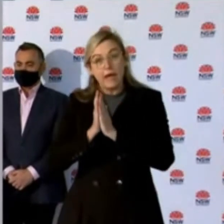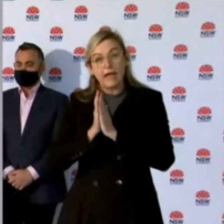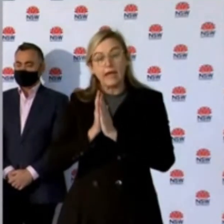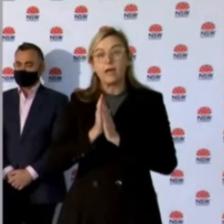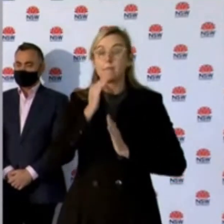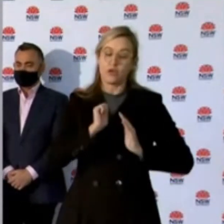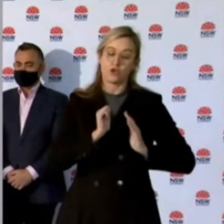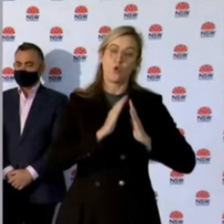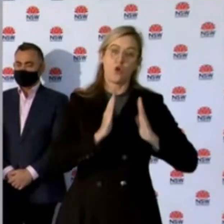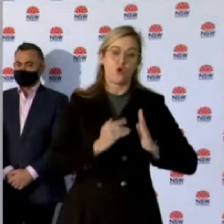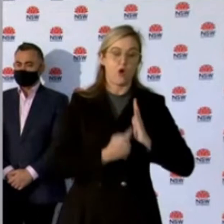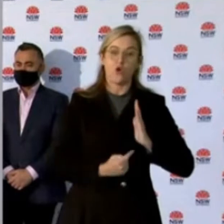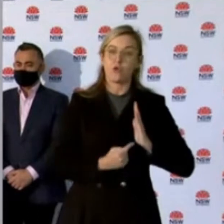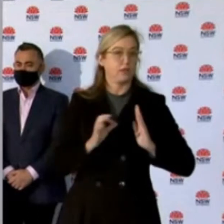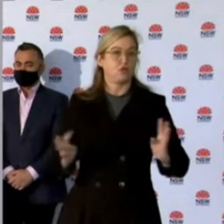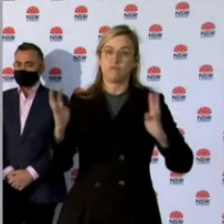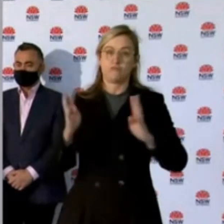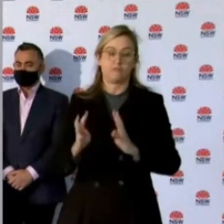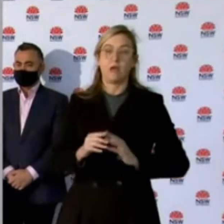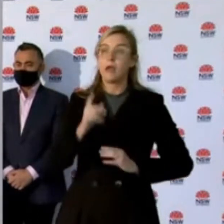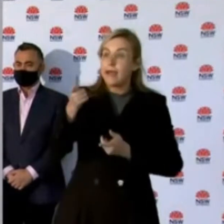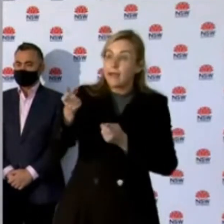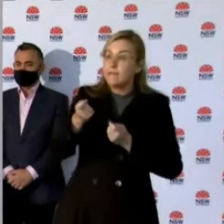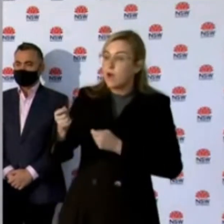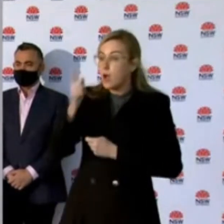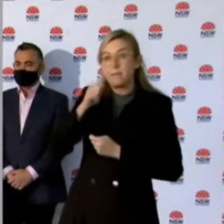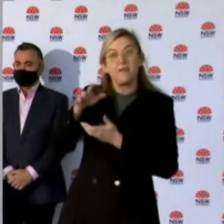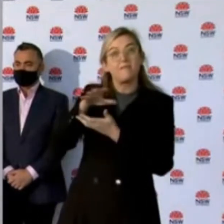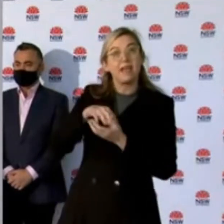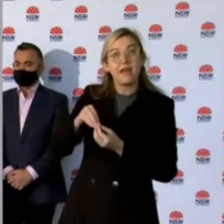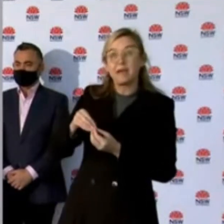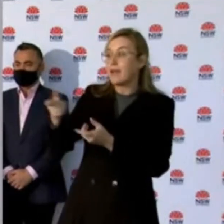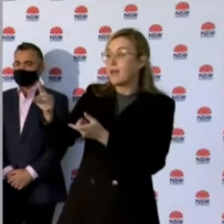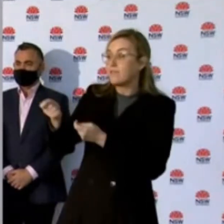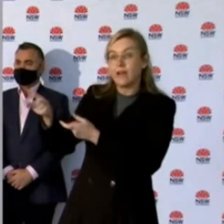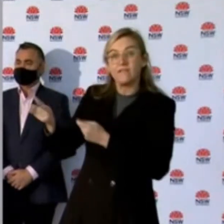please, again, do not have visitors to your home, including family members, and